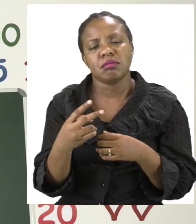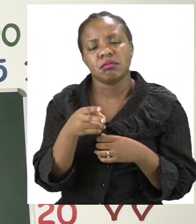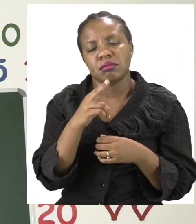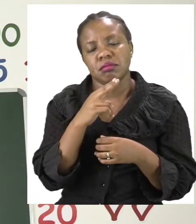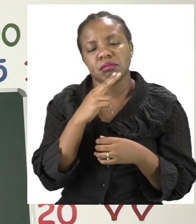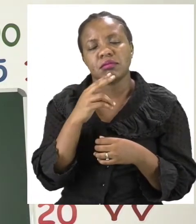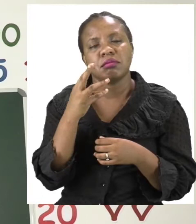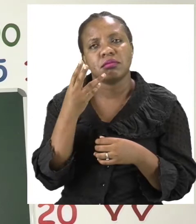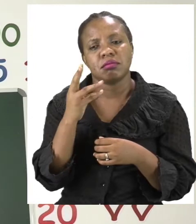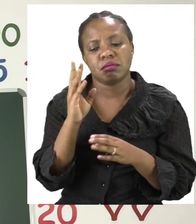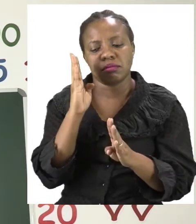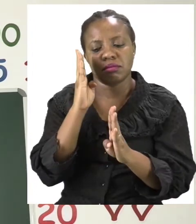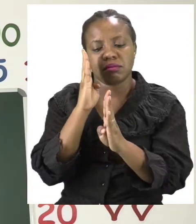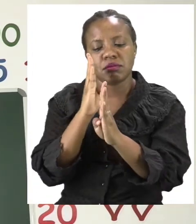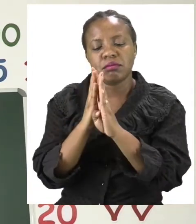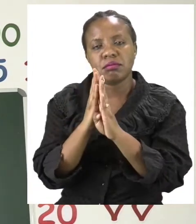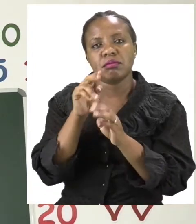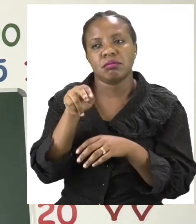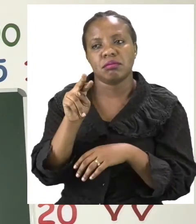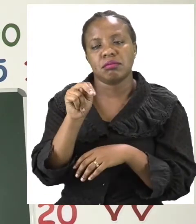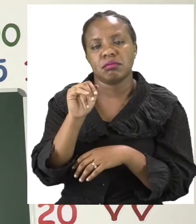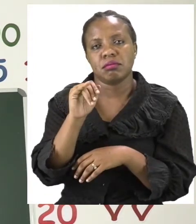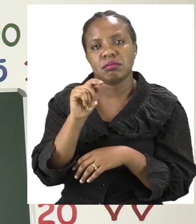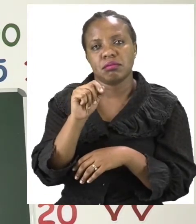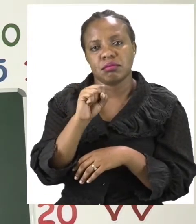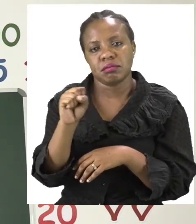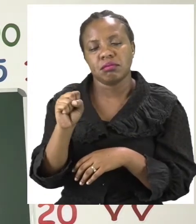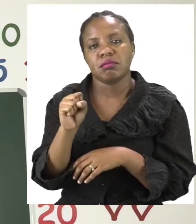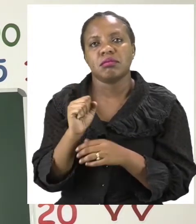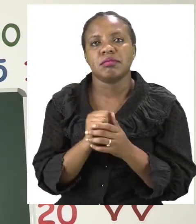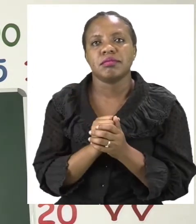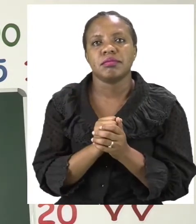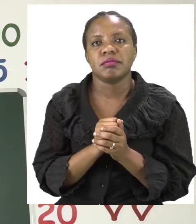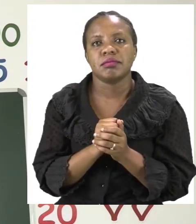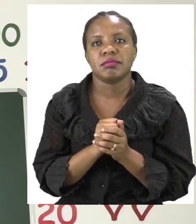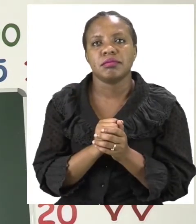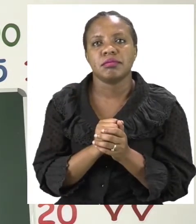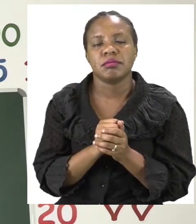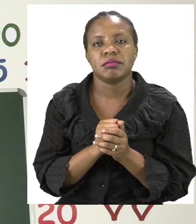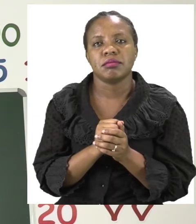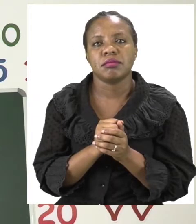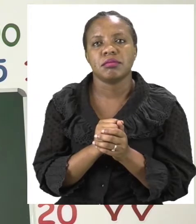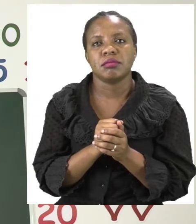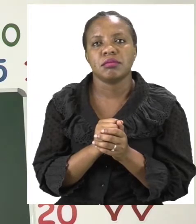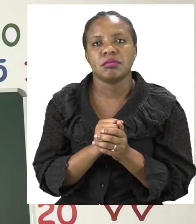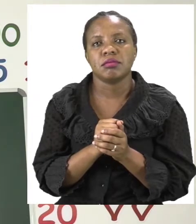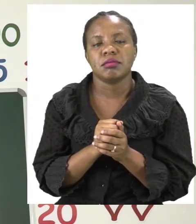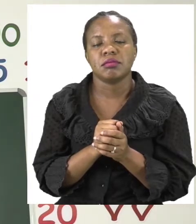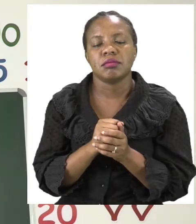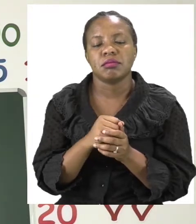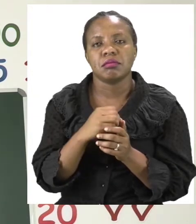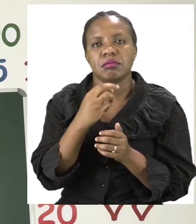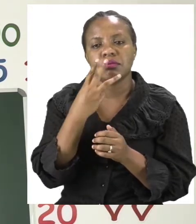we write our 6 in the equals box under units. And then we add